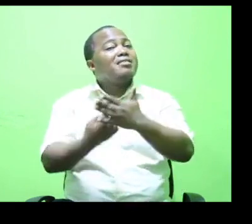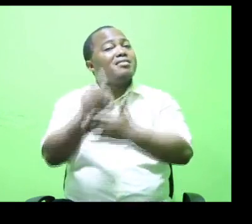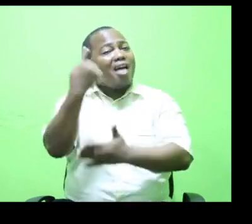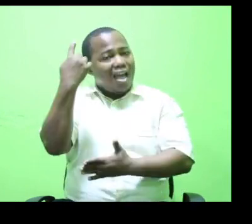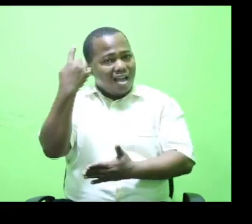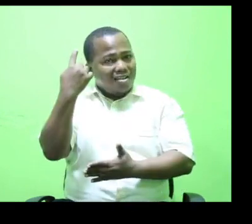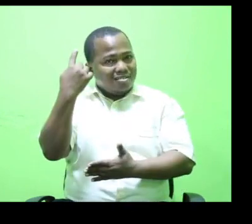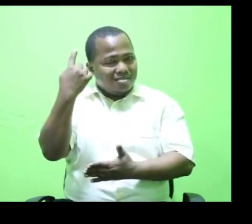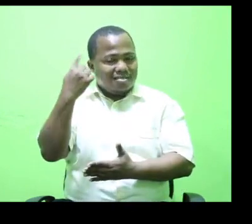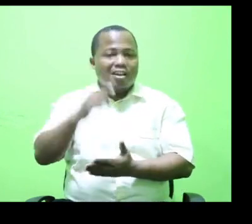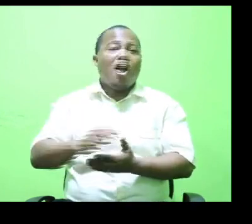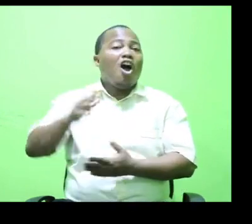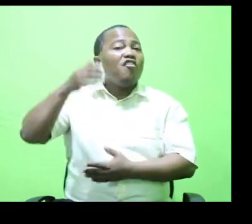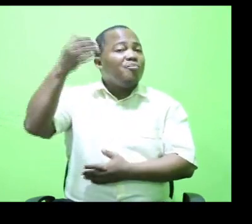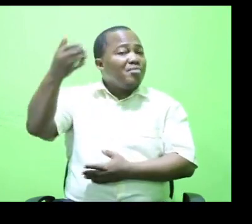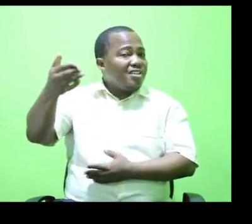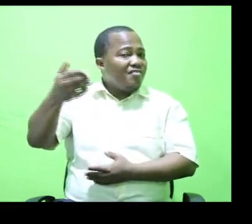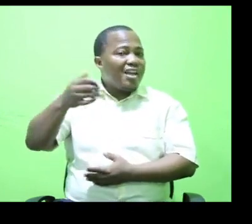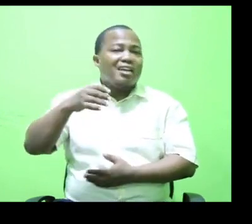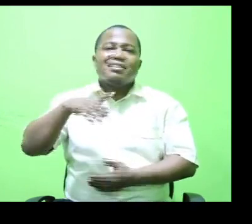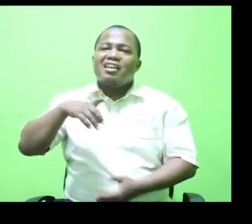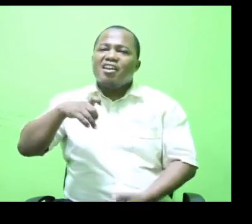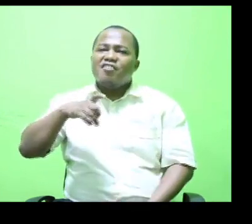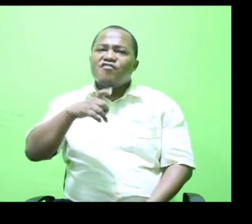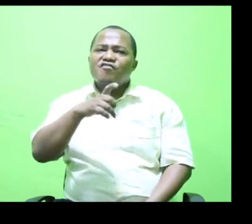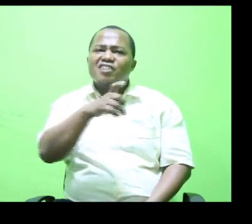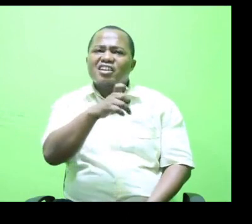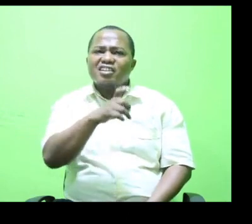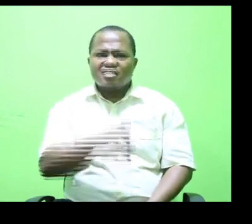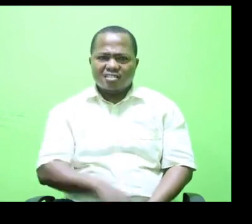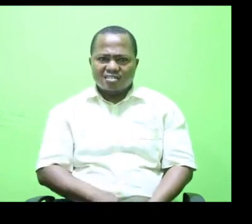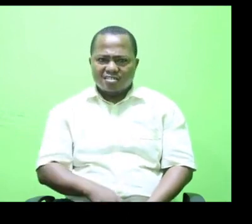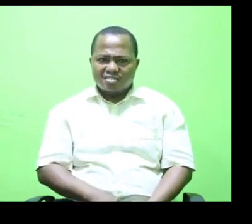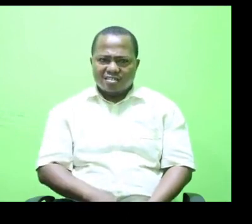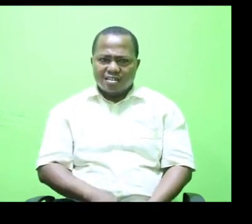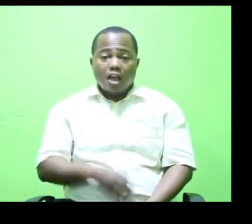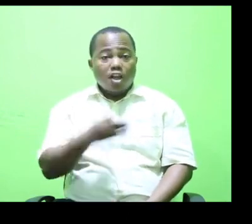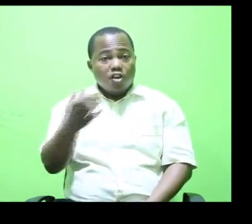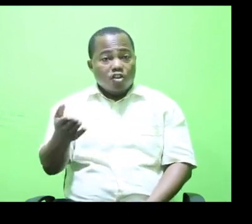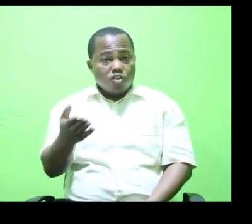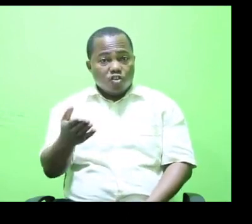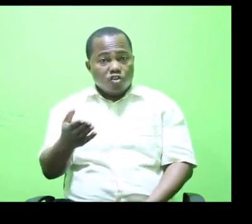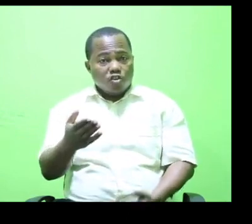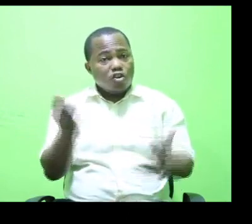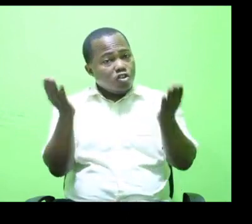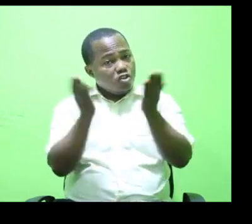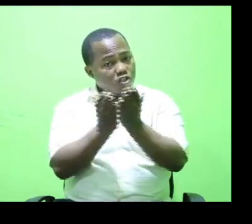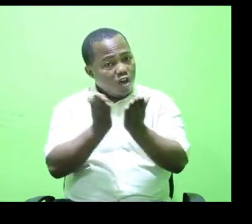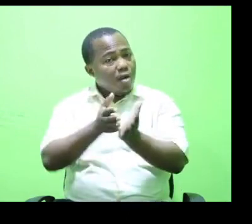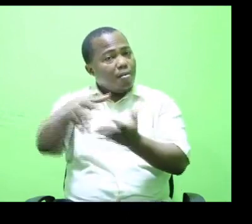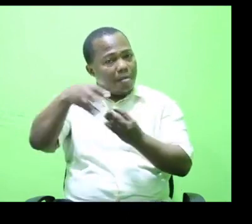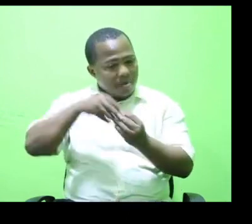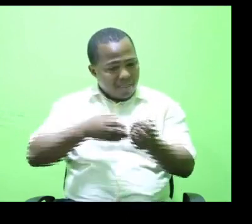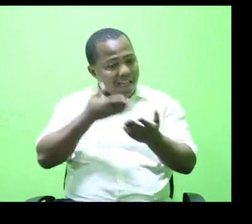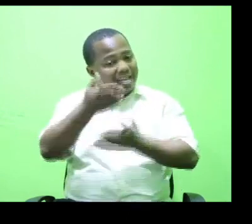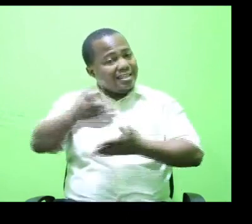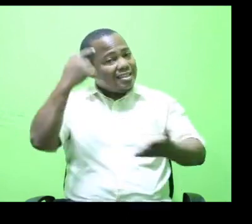of previous infections. Can we read together this definition, please?